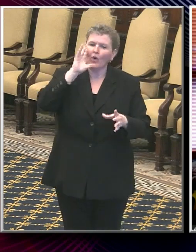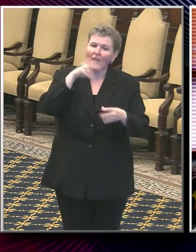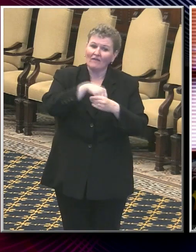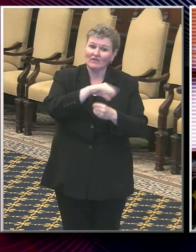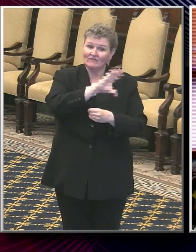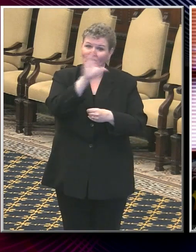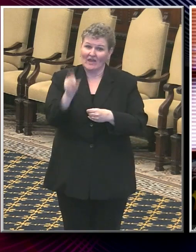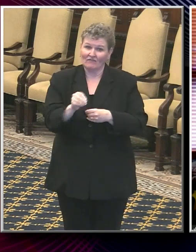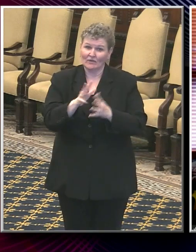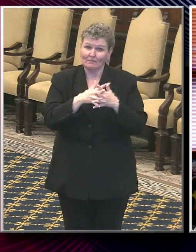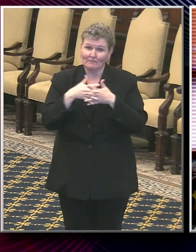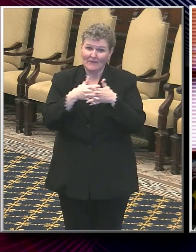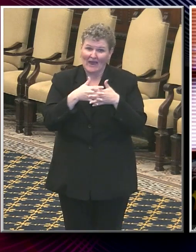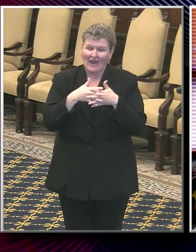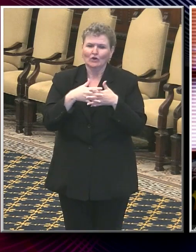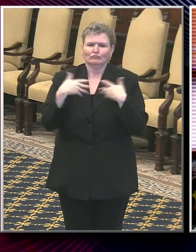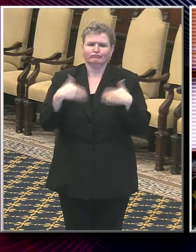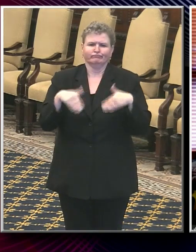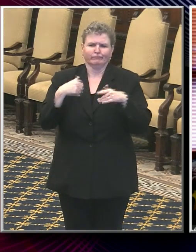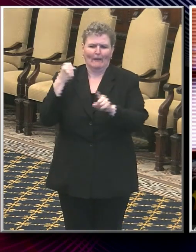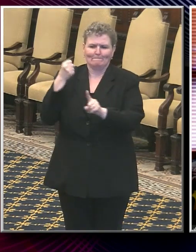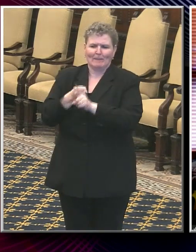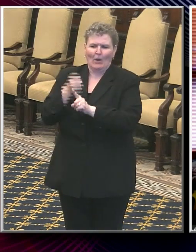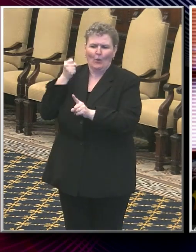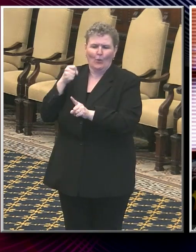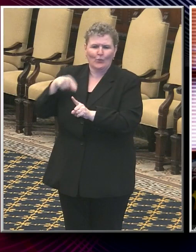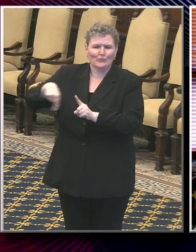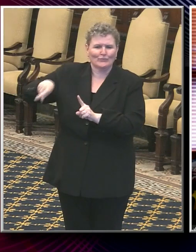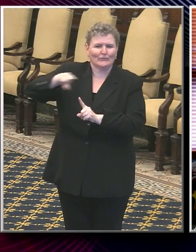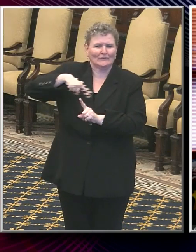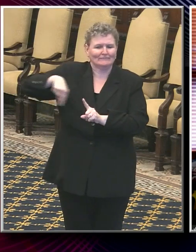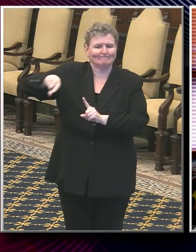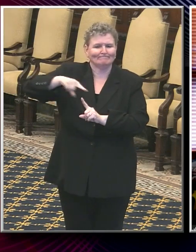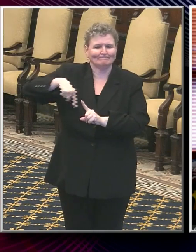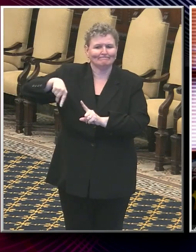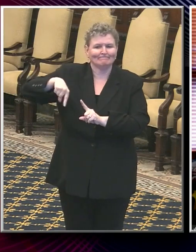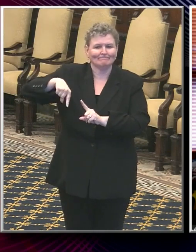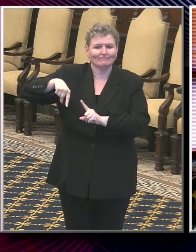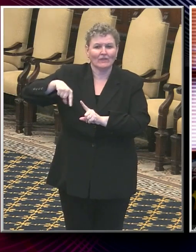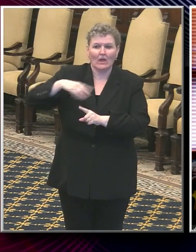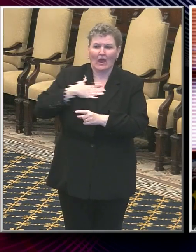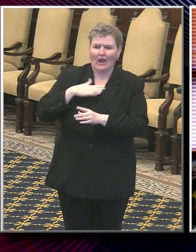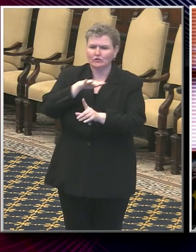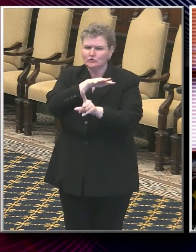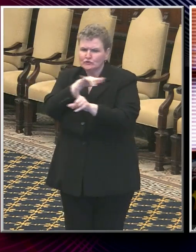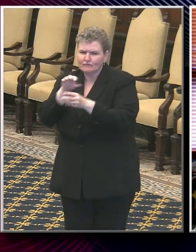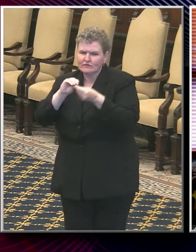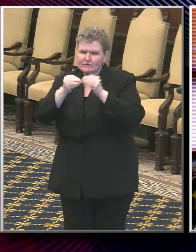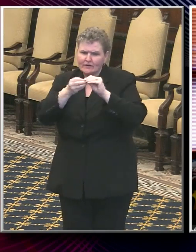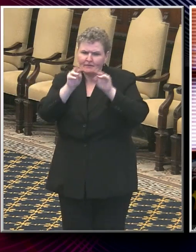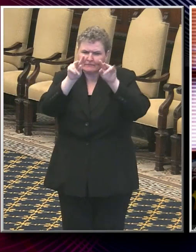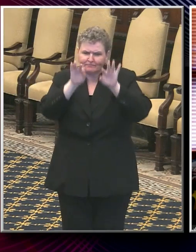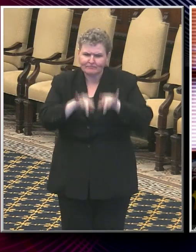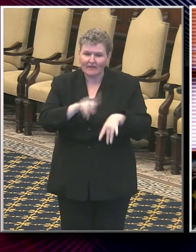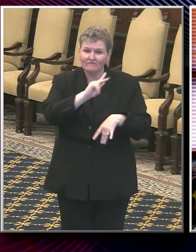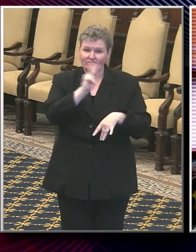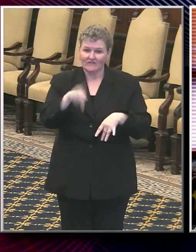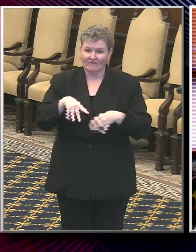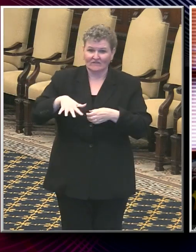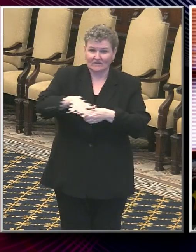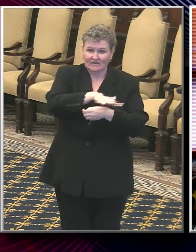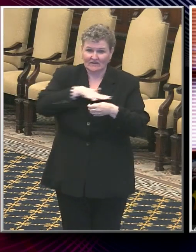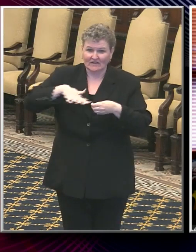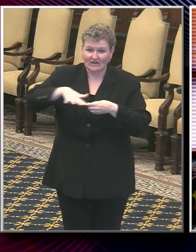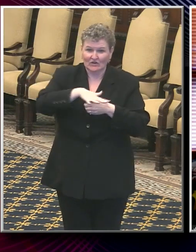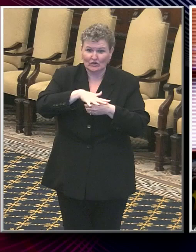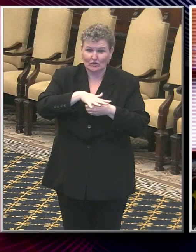more likely to experience negative impacts of COVID-19. In this survey, Black Philadelphians were even more likely to believe in the importance of